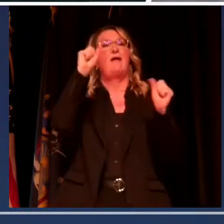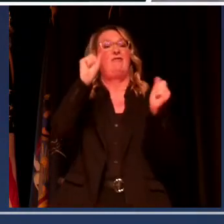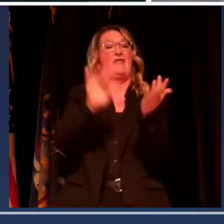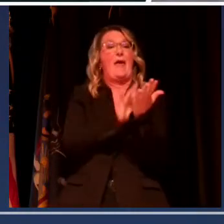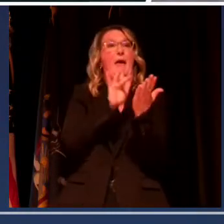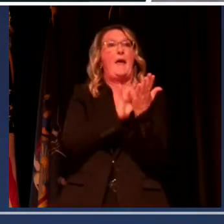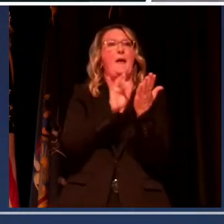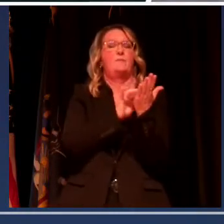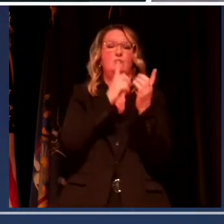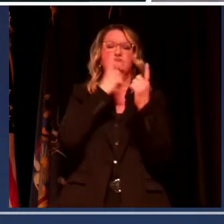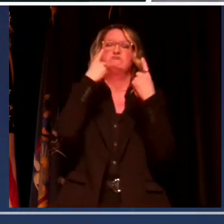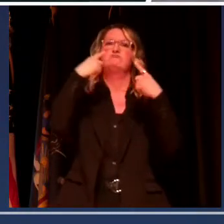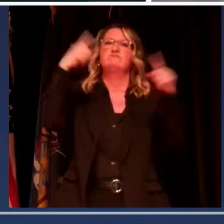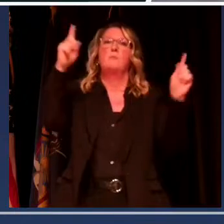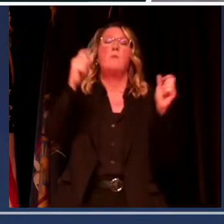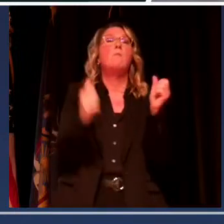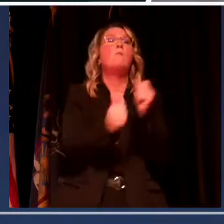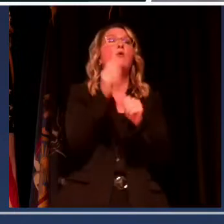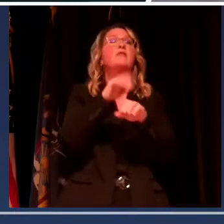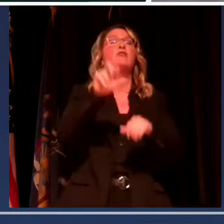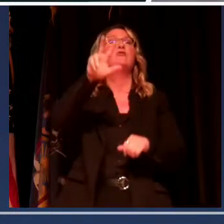success. More than